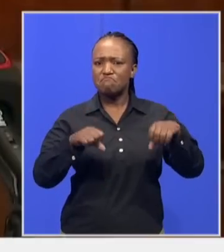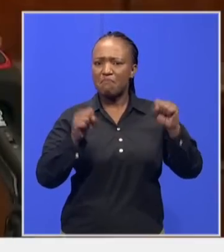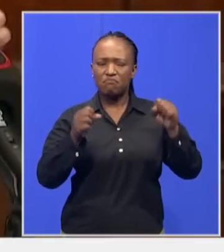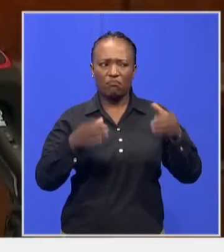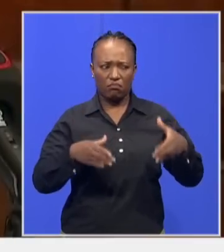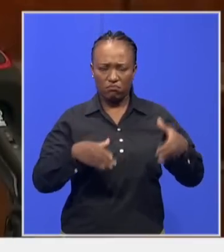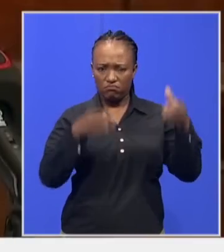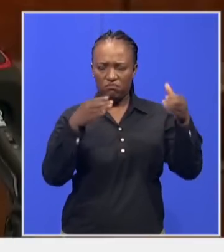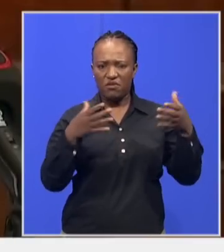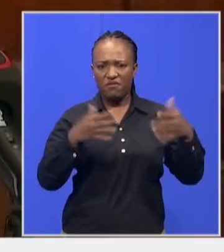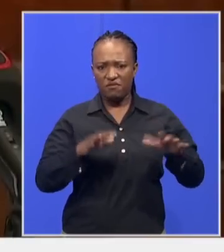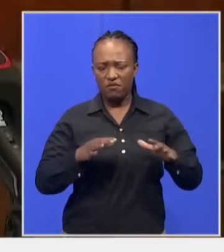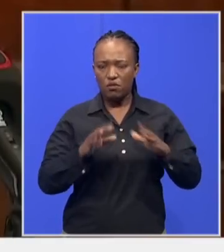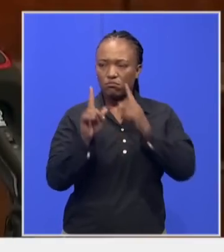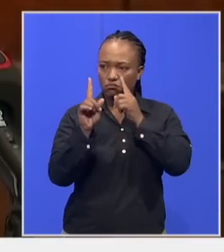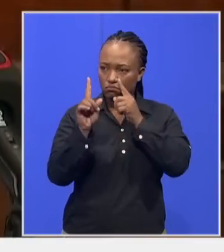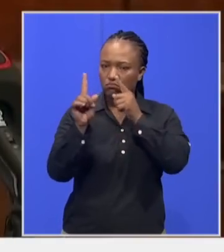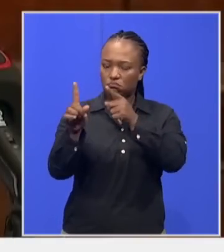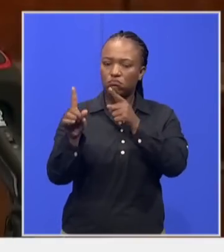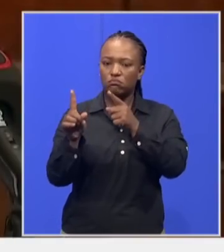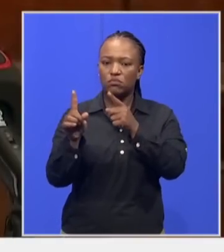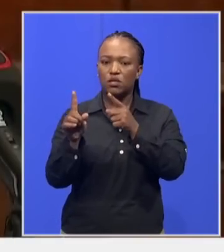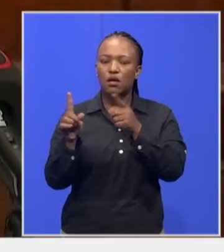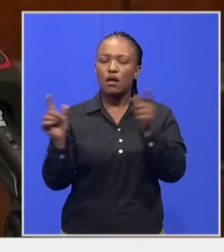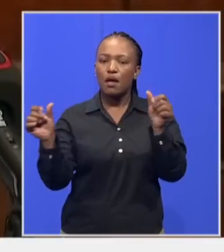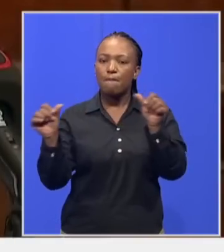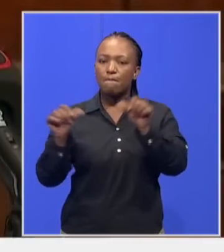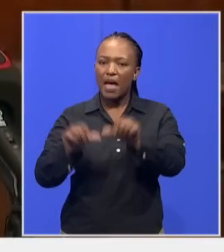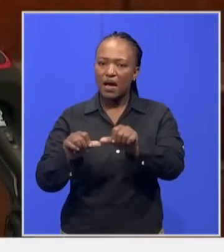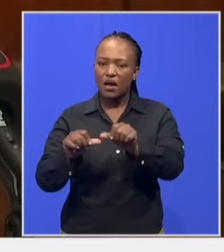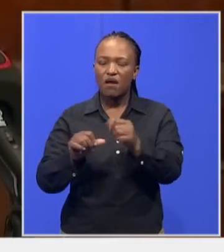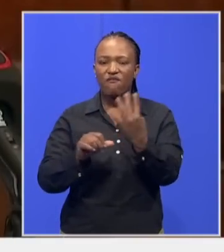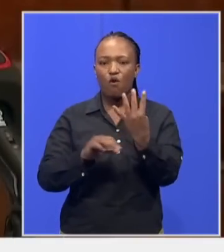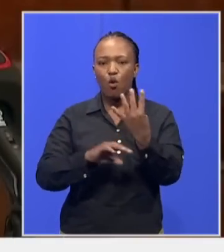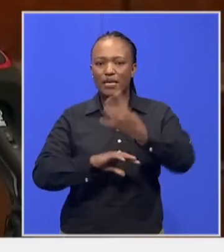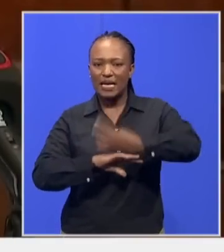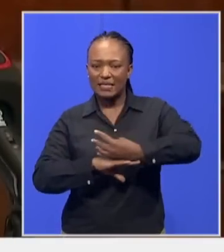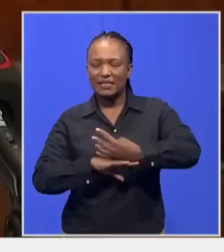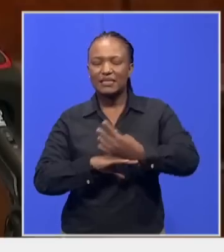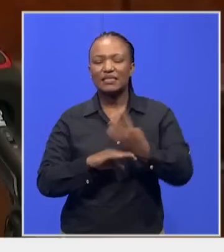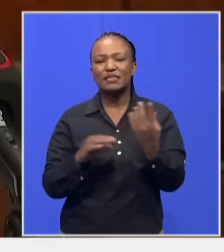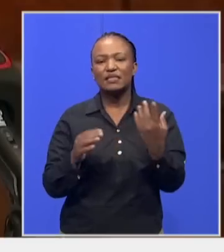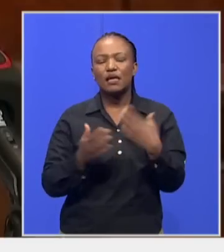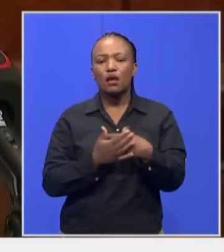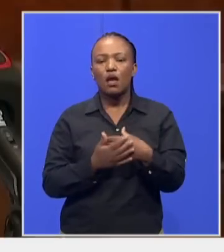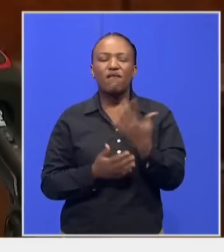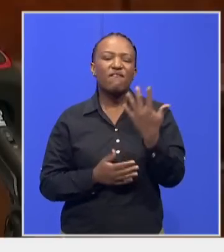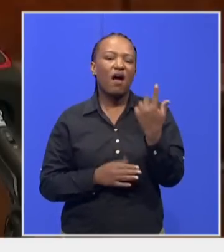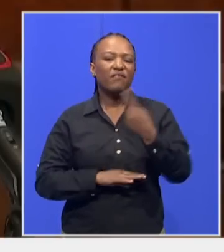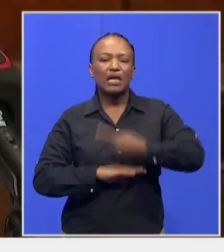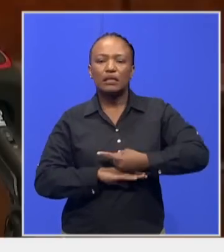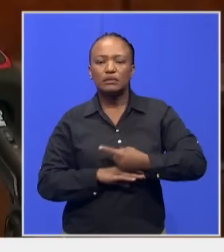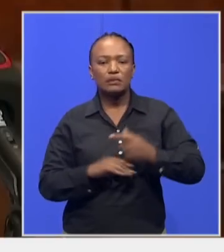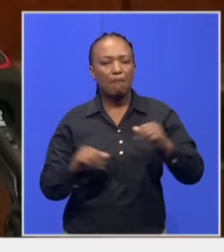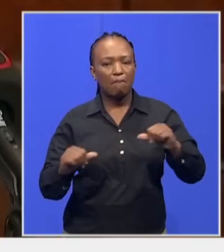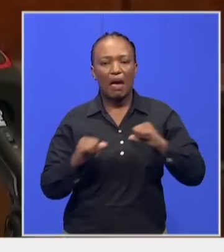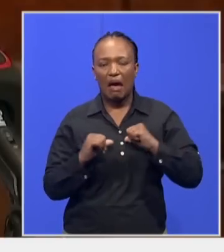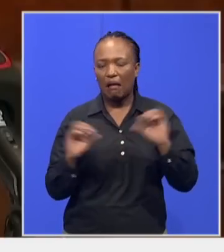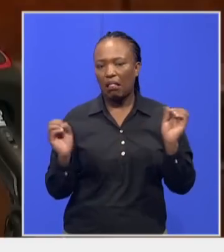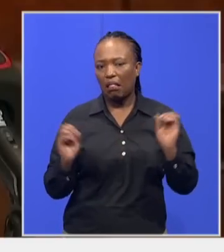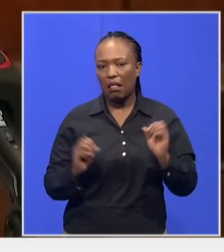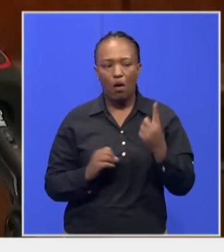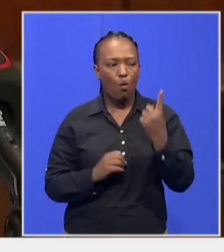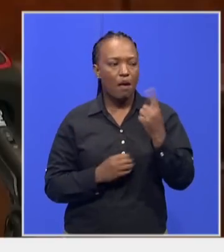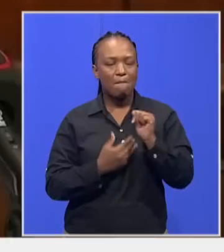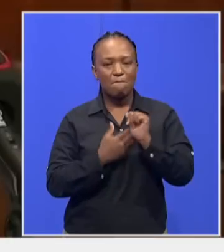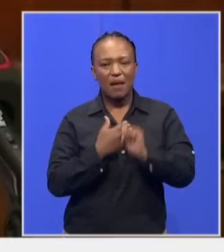set yourself a target that I'm returning this unit in 4 days, you find that you're returning it in 5 days, even a month later